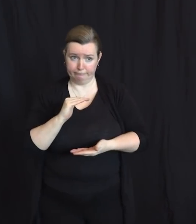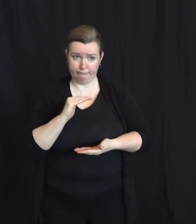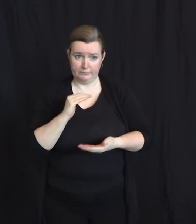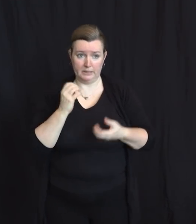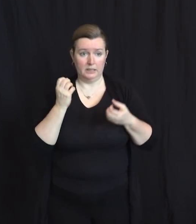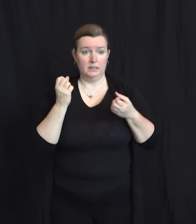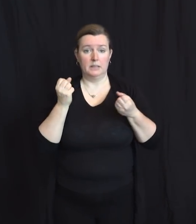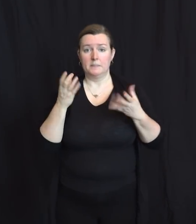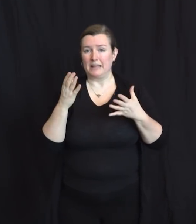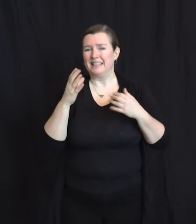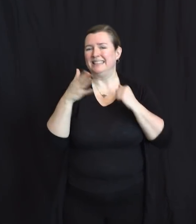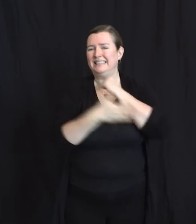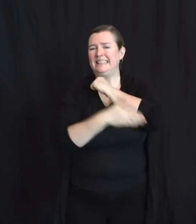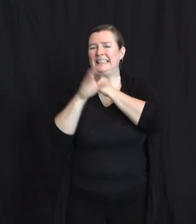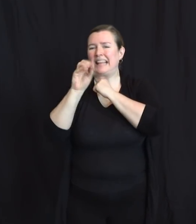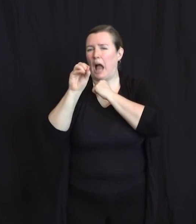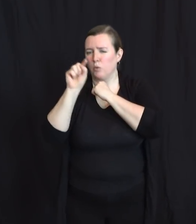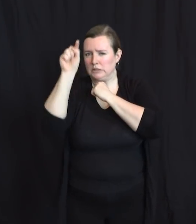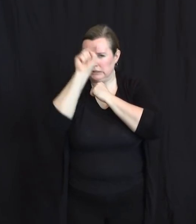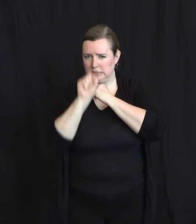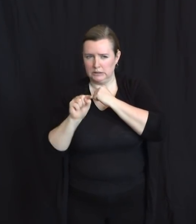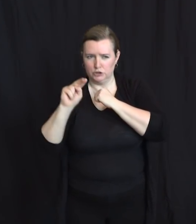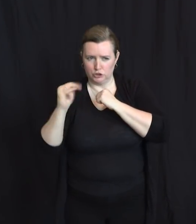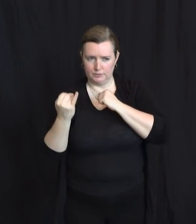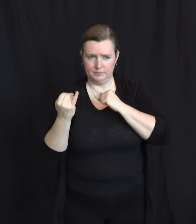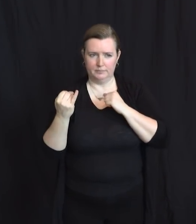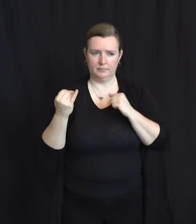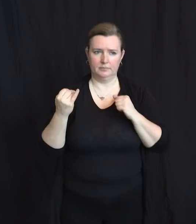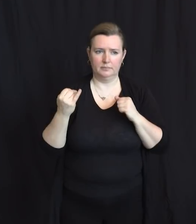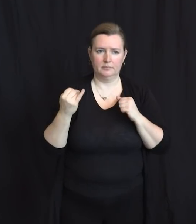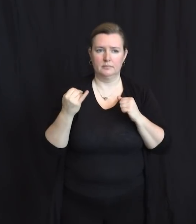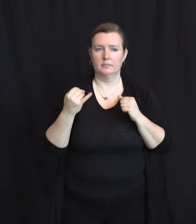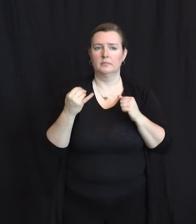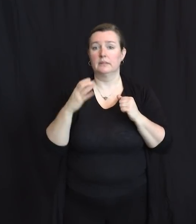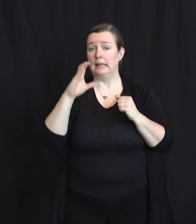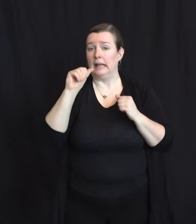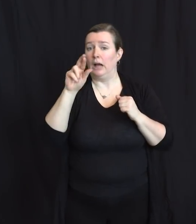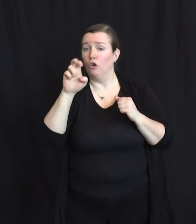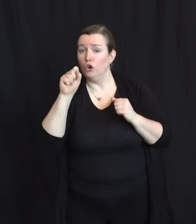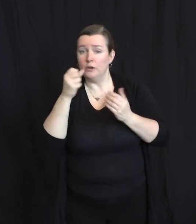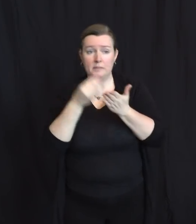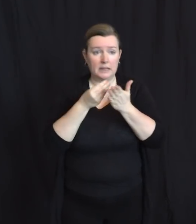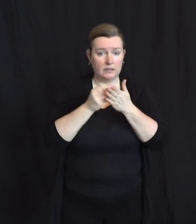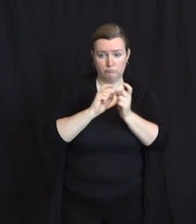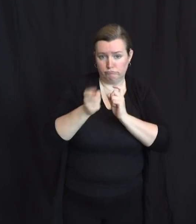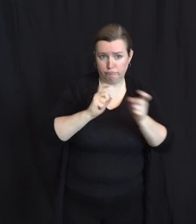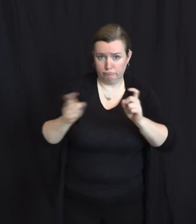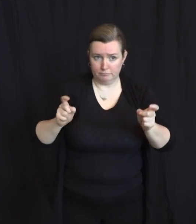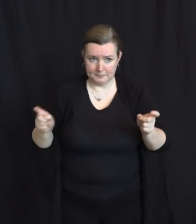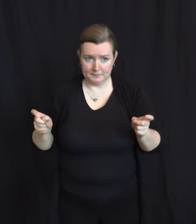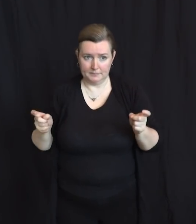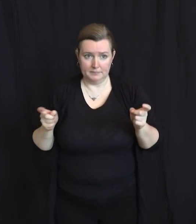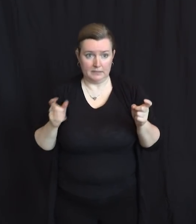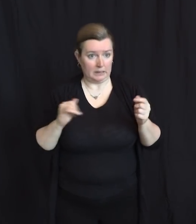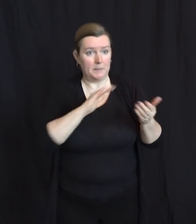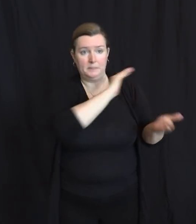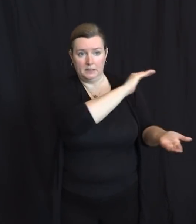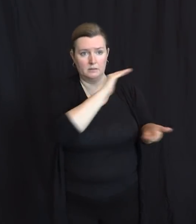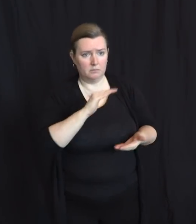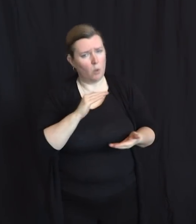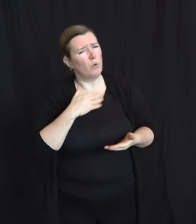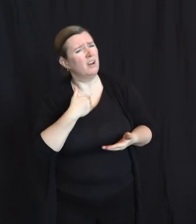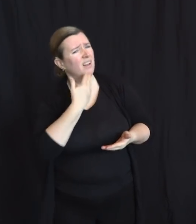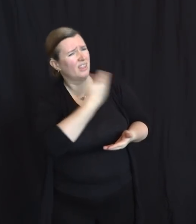was signed several weeks ago. I have been clear that even this funding, while deeply appreciated, is